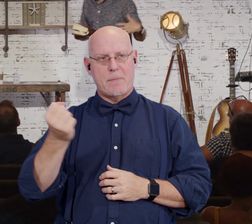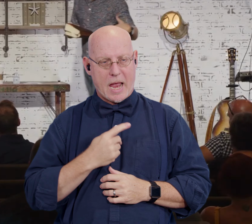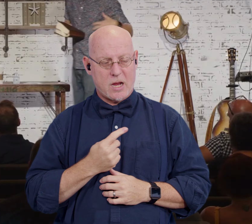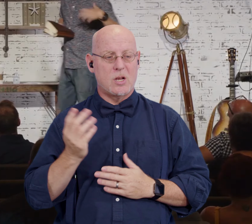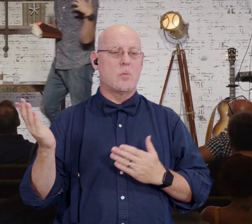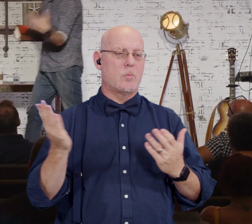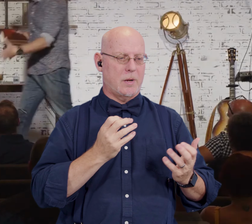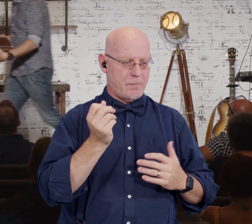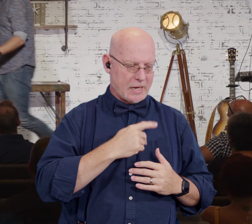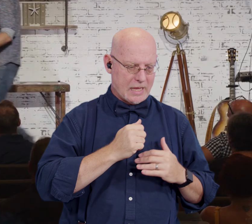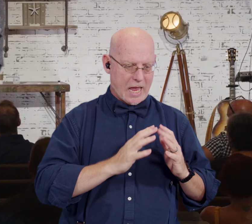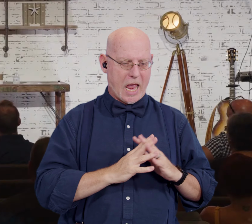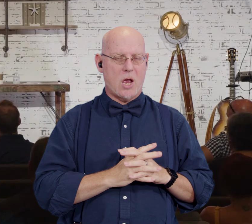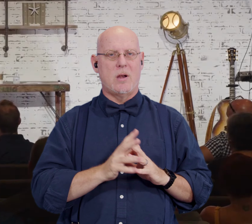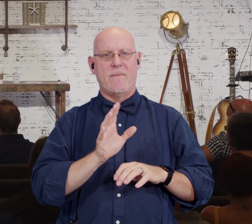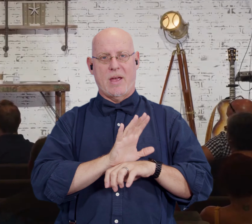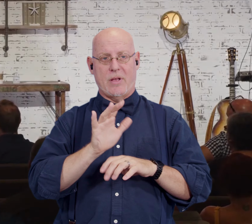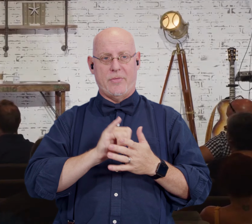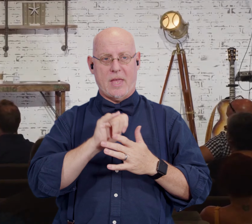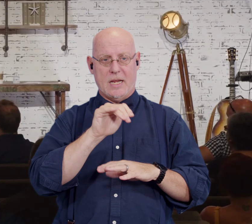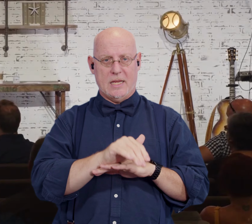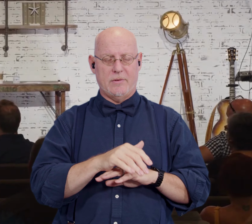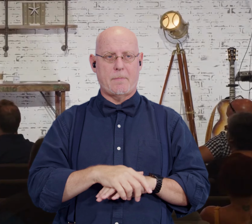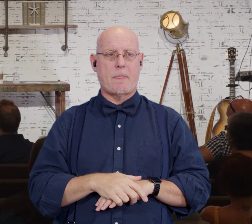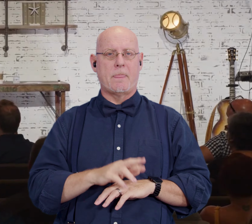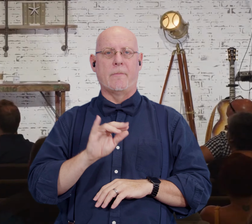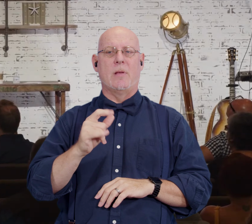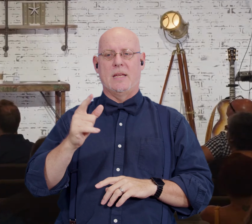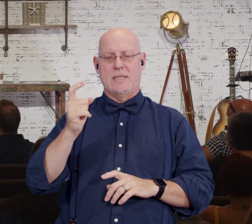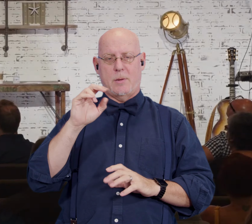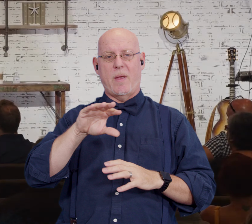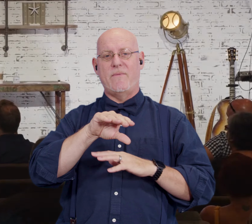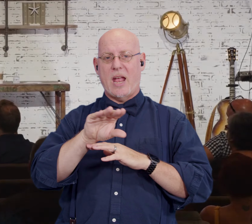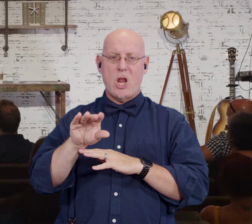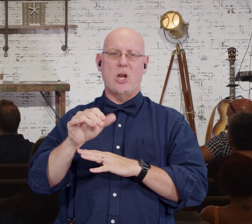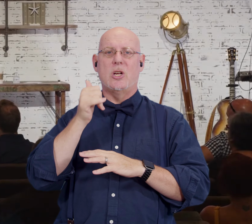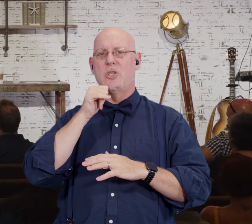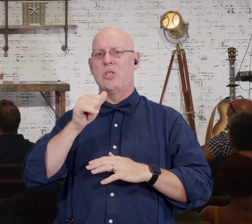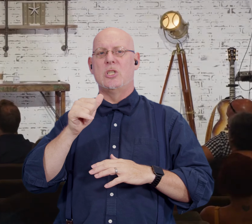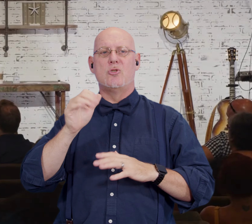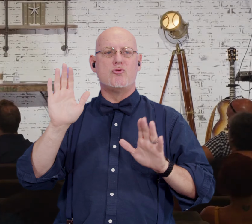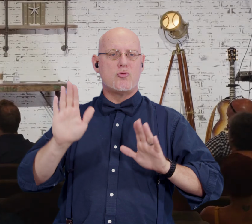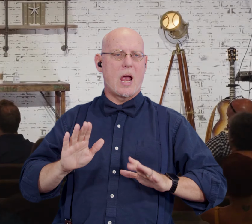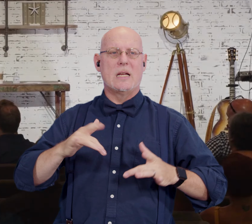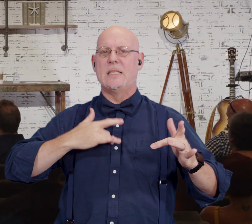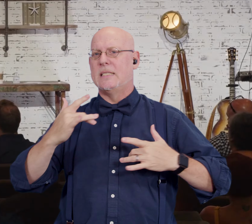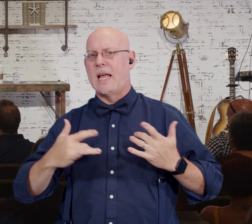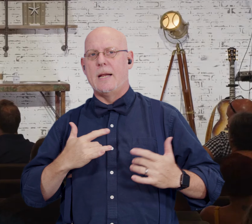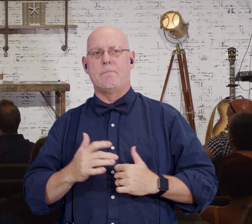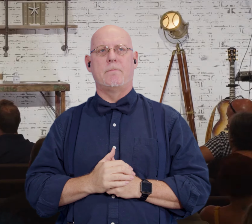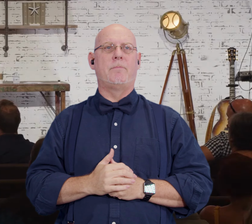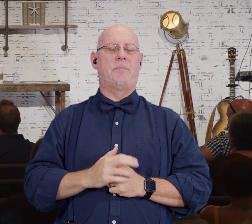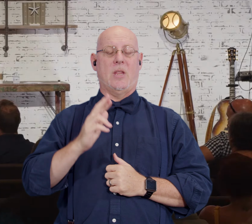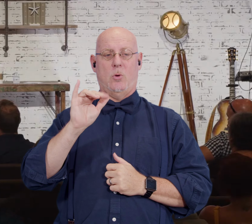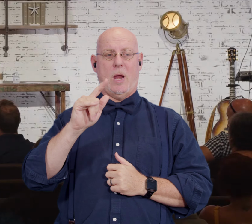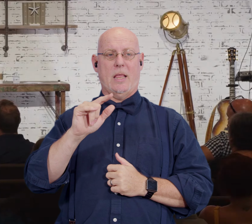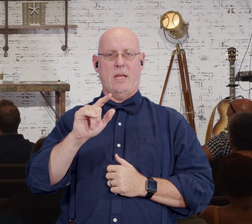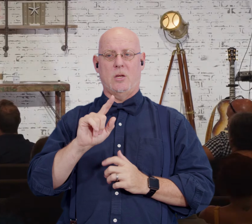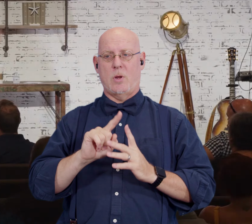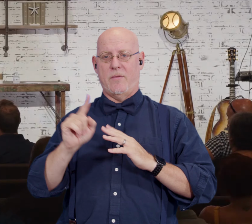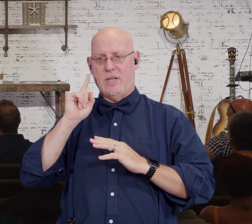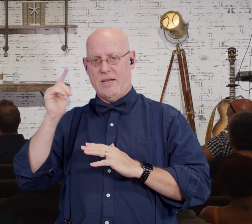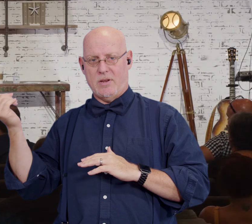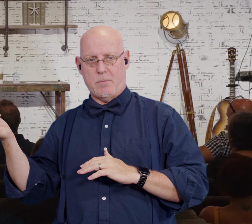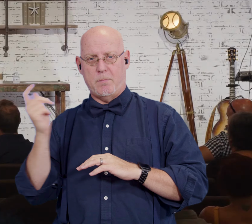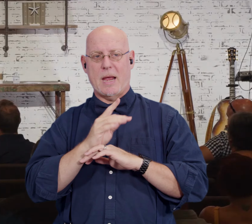got her back, and he brings her back to the house at 5 o'clock that evening. And Riley sends me a video of her. Hey, she's great. Your dog's excited. And then I guess Riley steps out